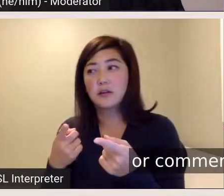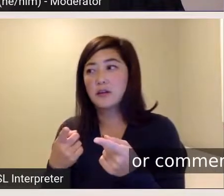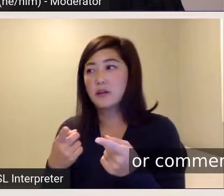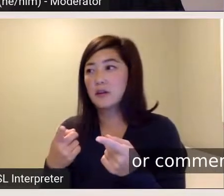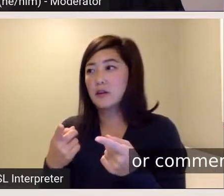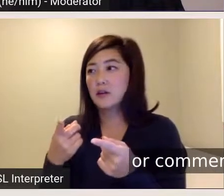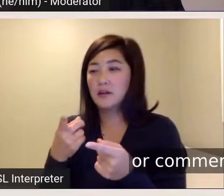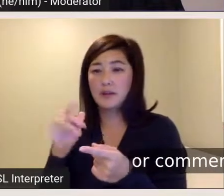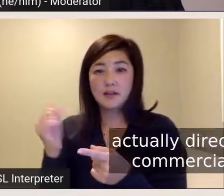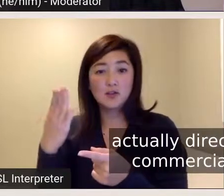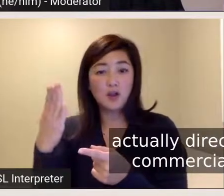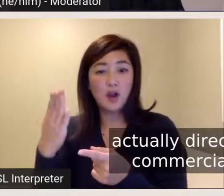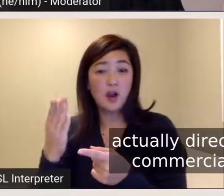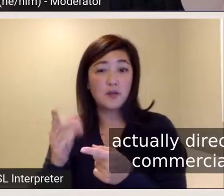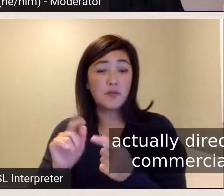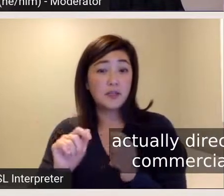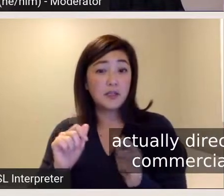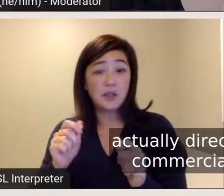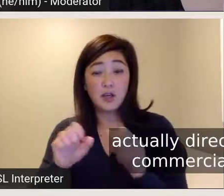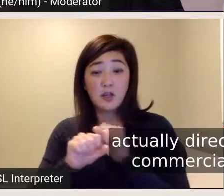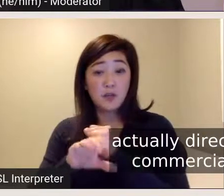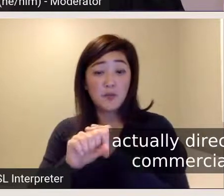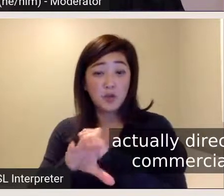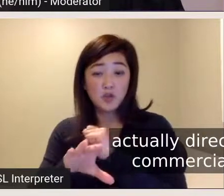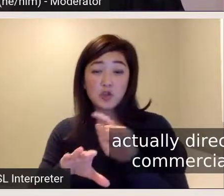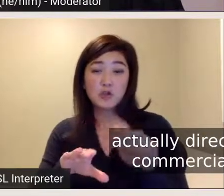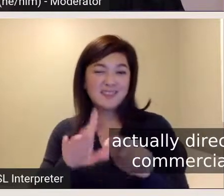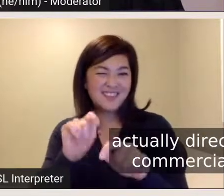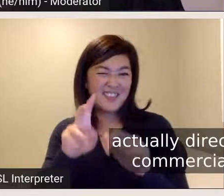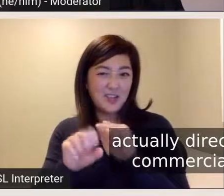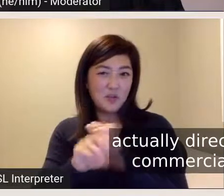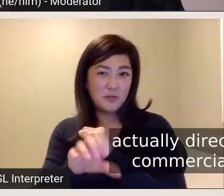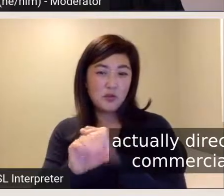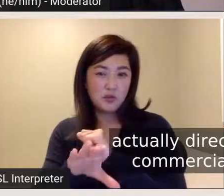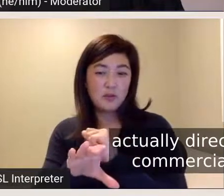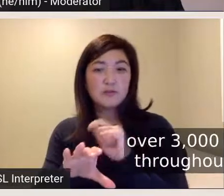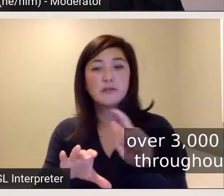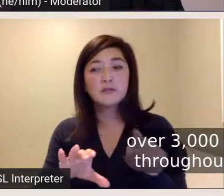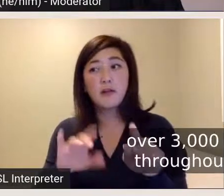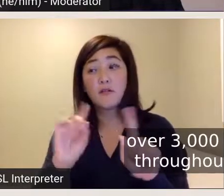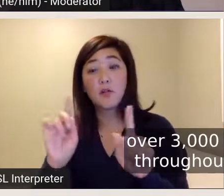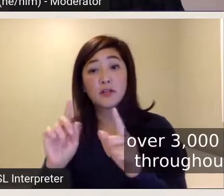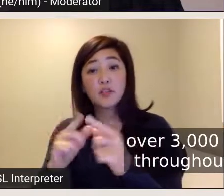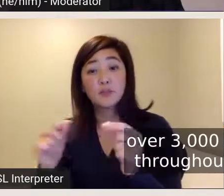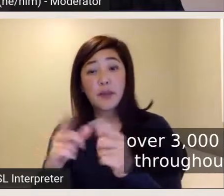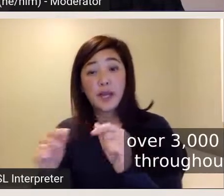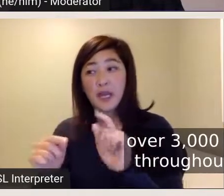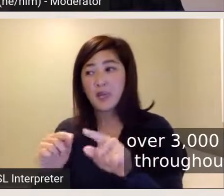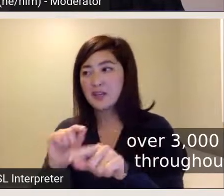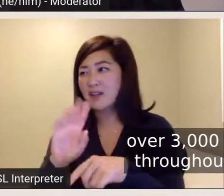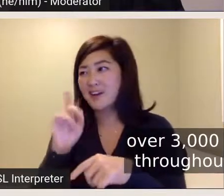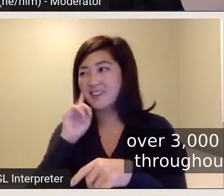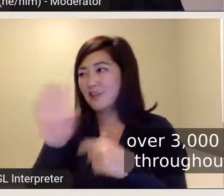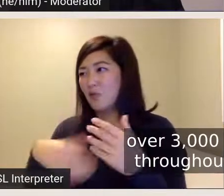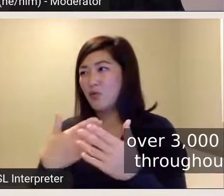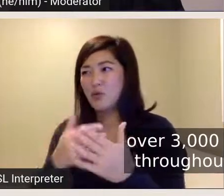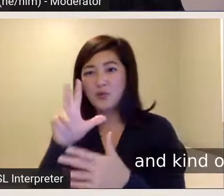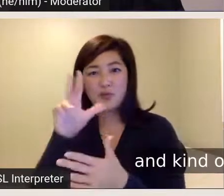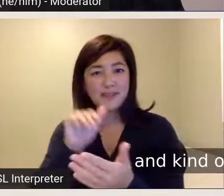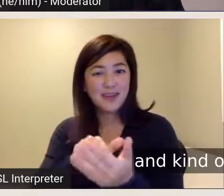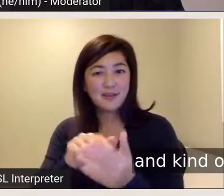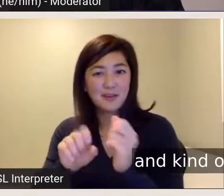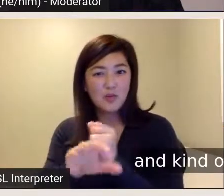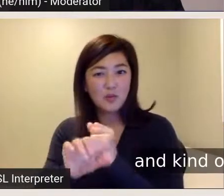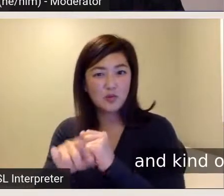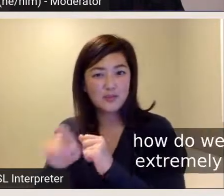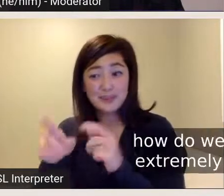commercial cinema, actually directing television commercials for Japan, over 3,000 commercials throughout his career, and